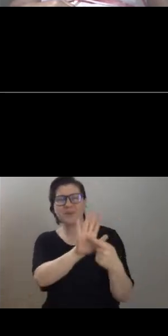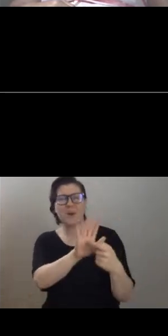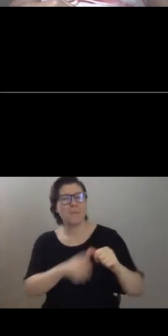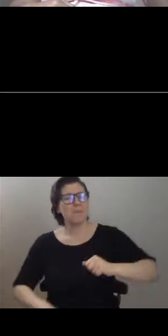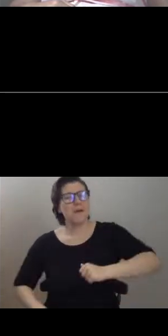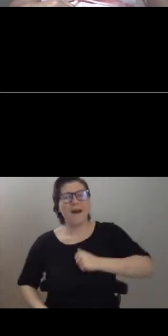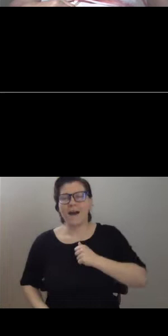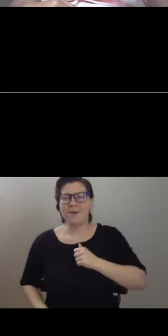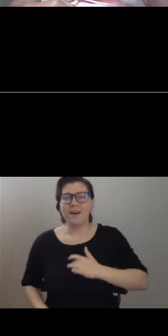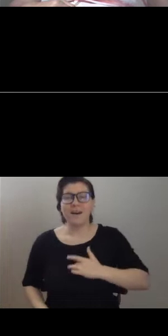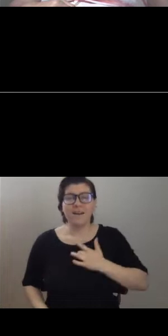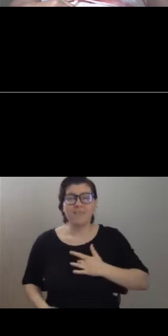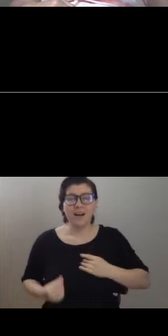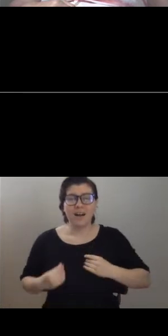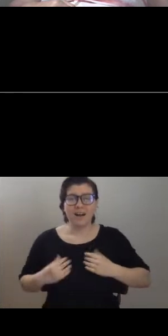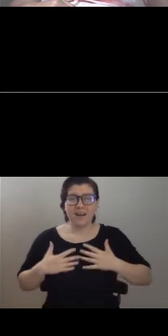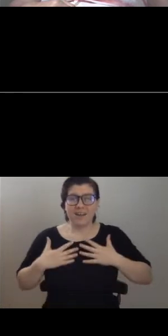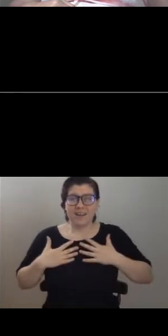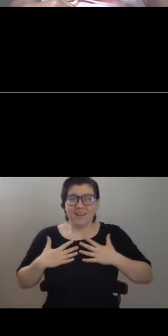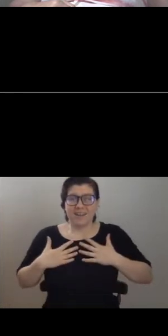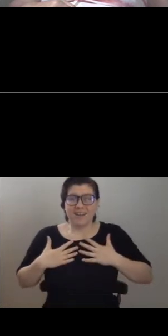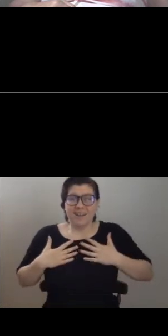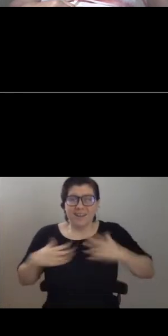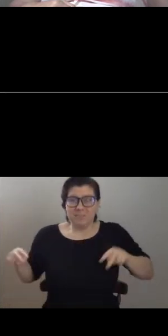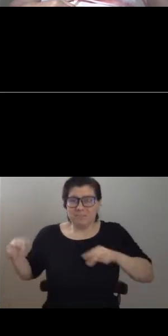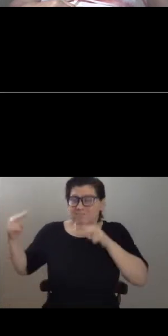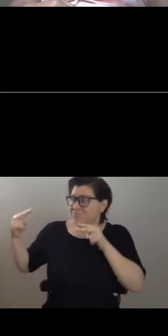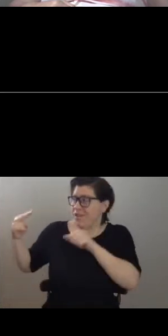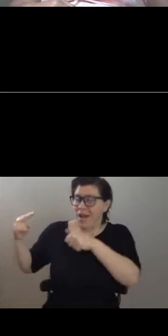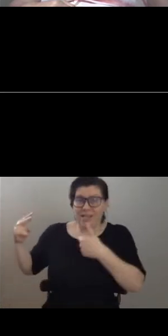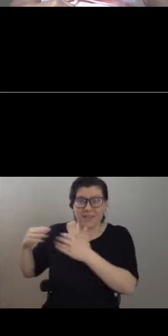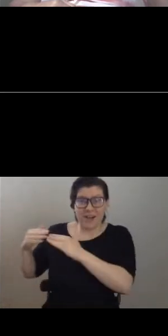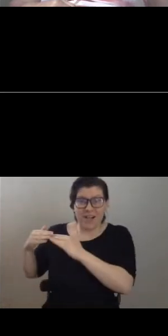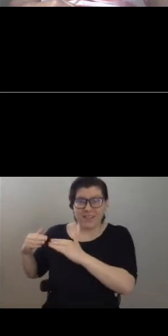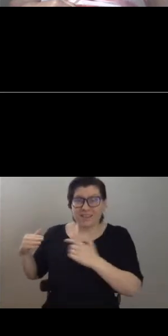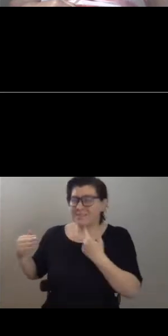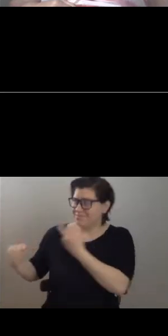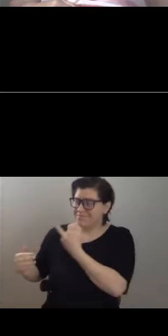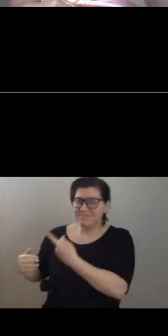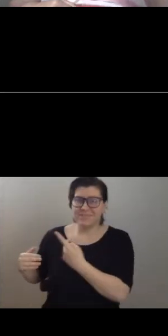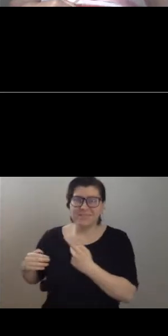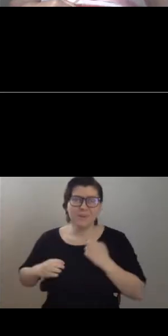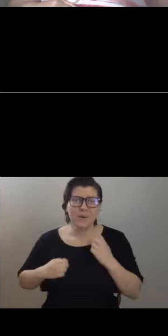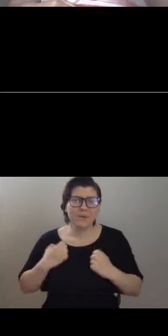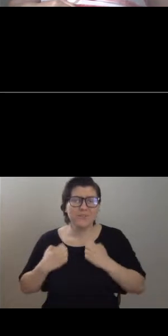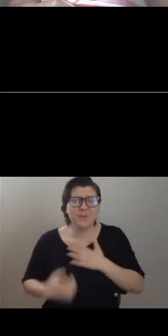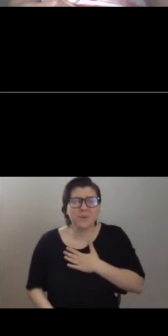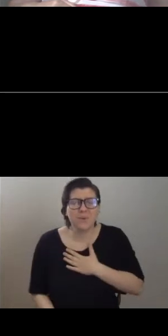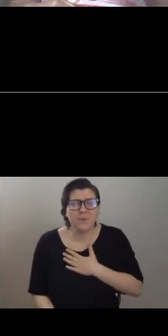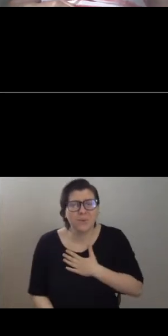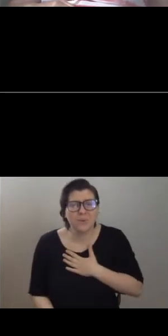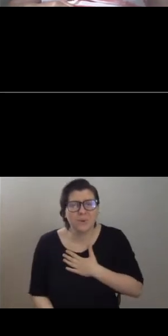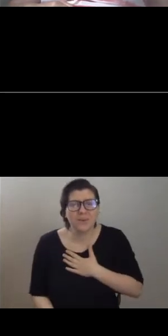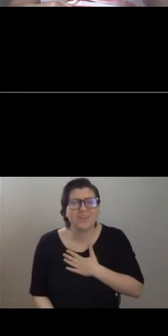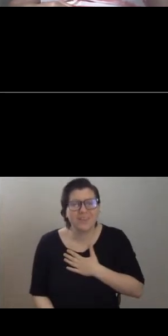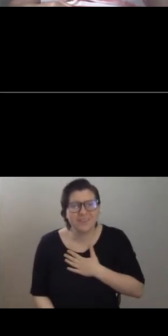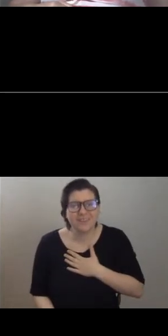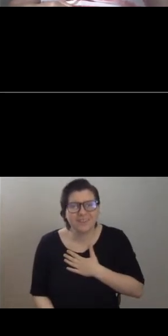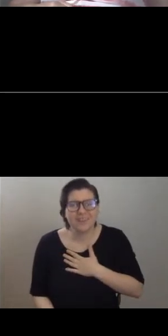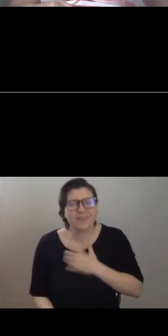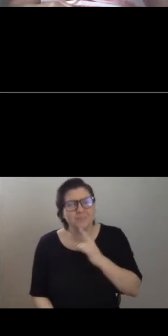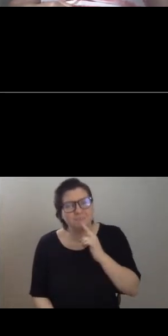moved. I looked up at a colleague and we both became very emotional. This was truly